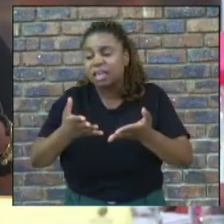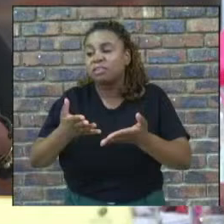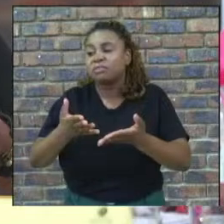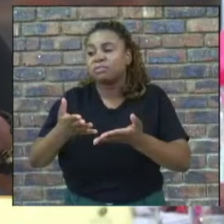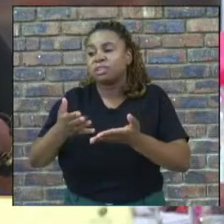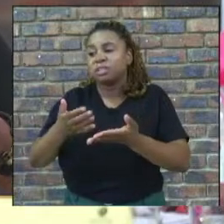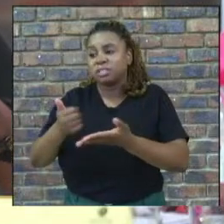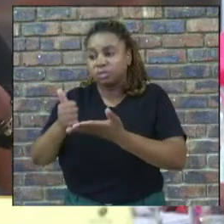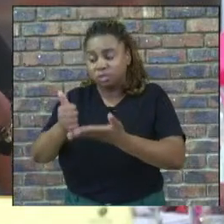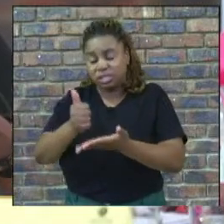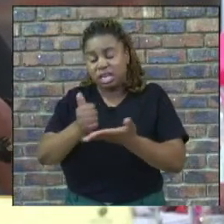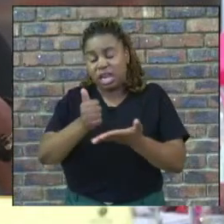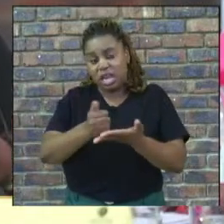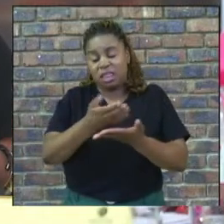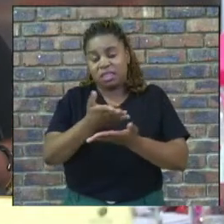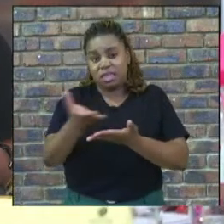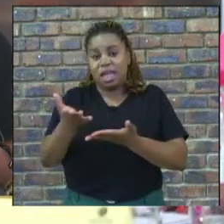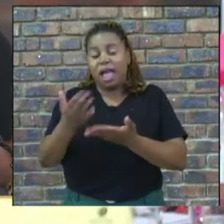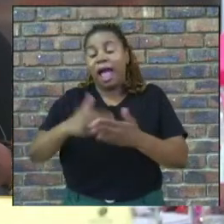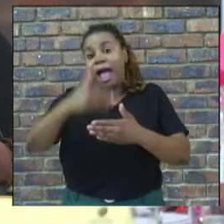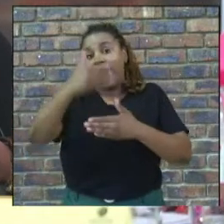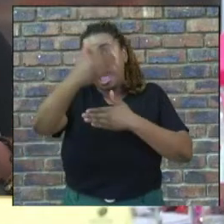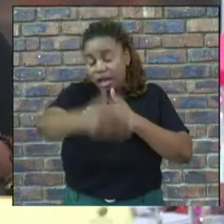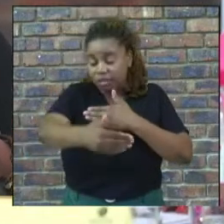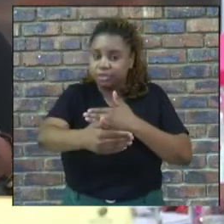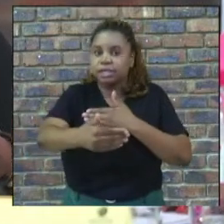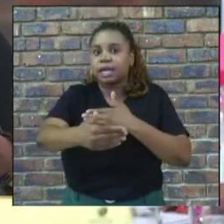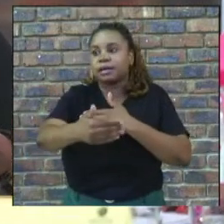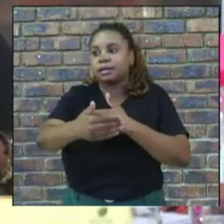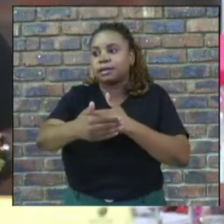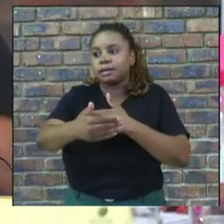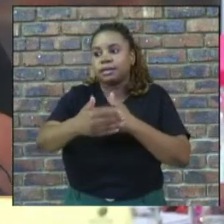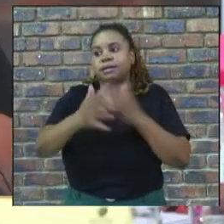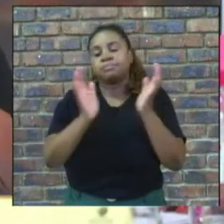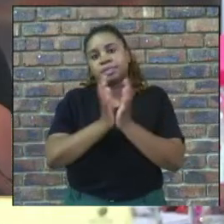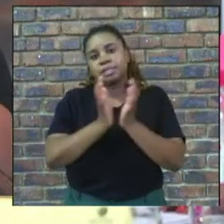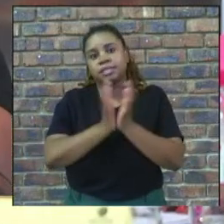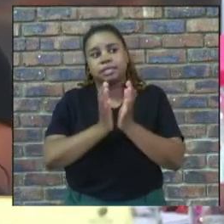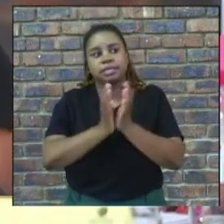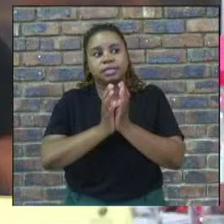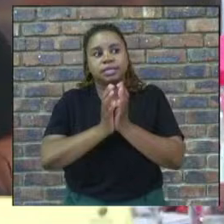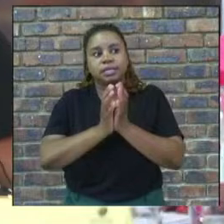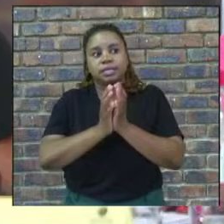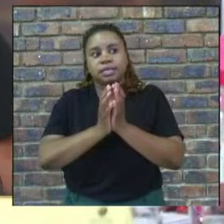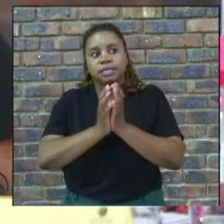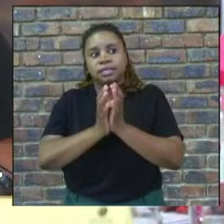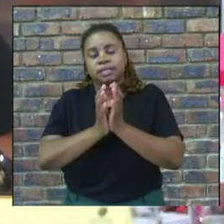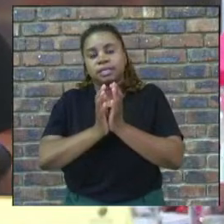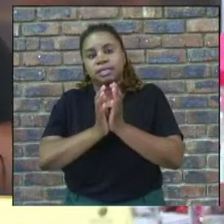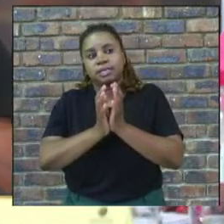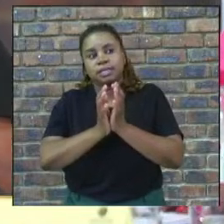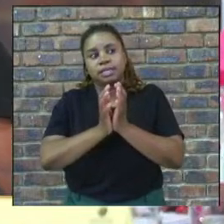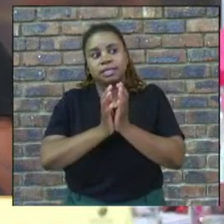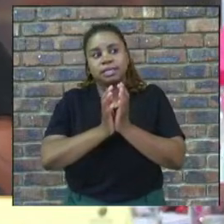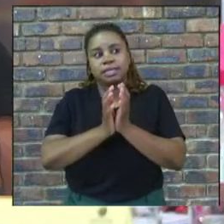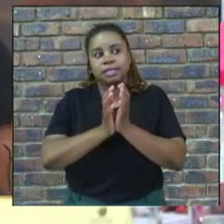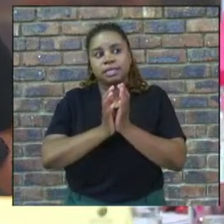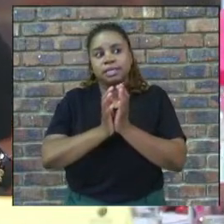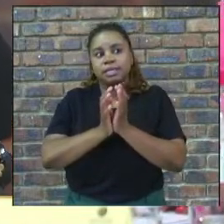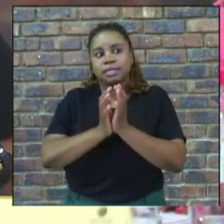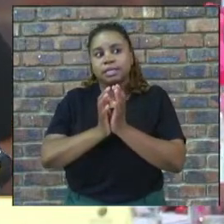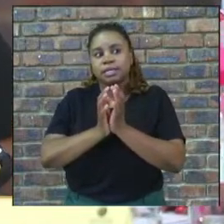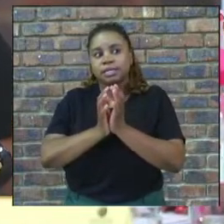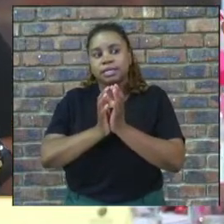Only after we have concluded the session. Because once we start moving, when other people are on the